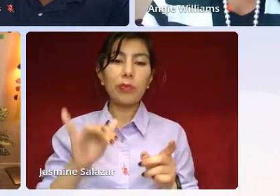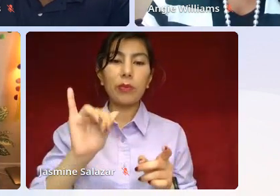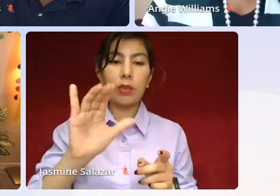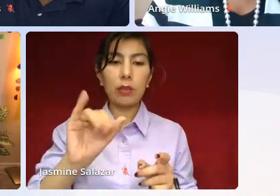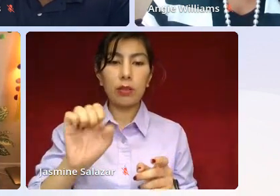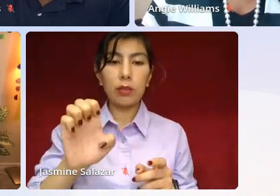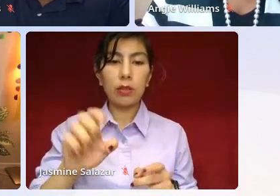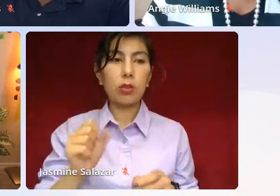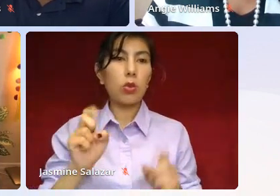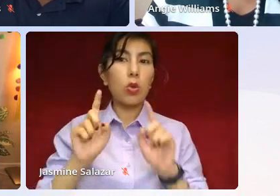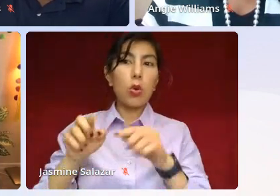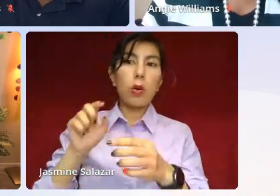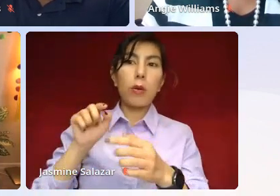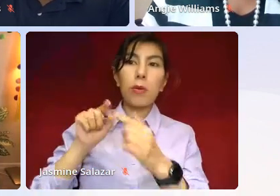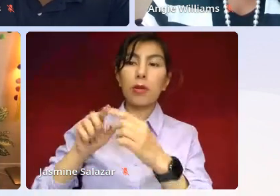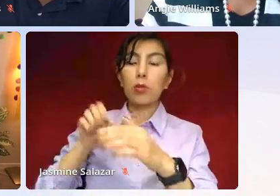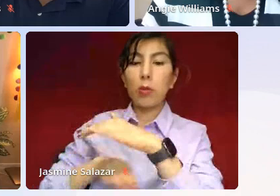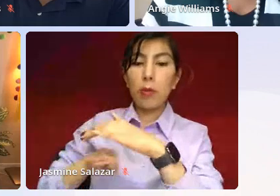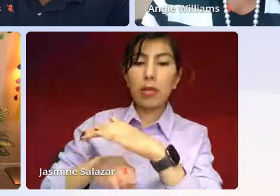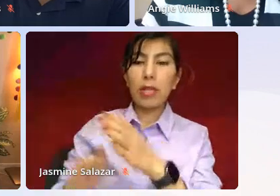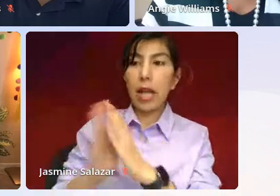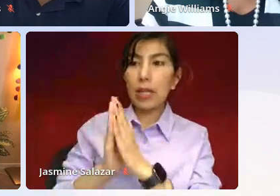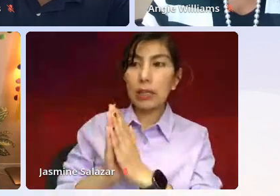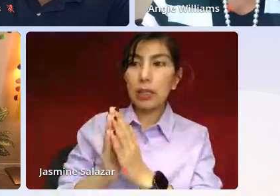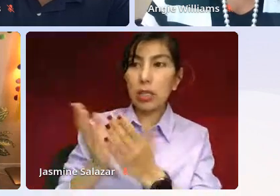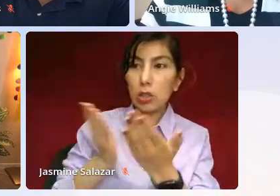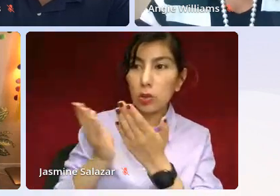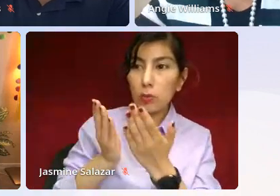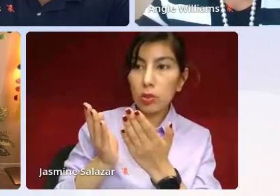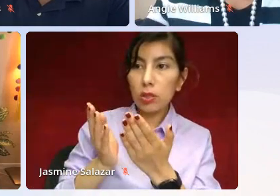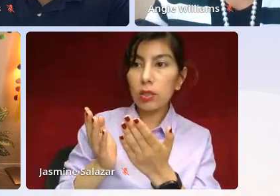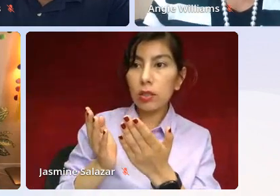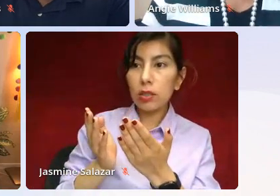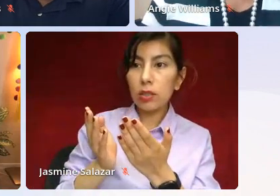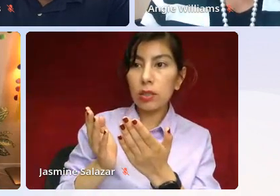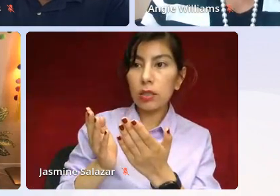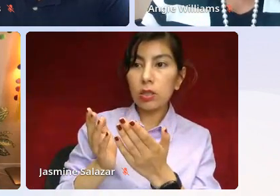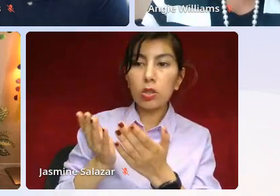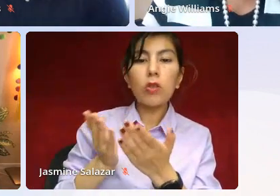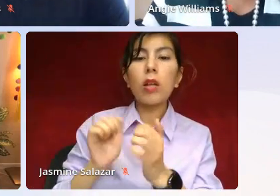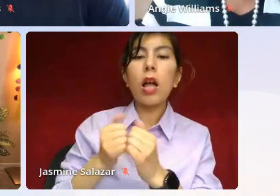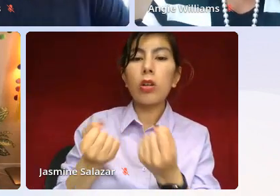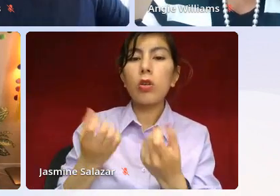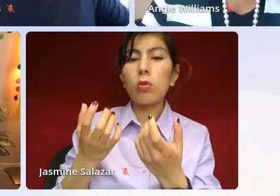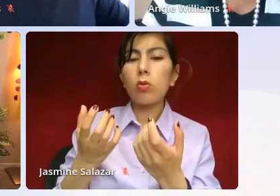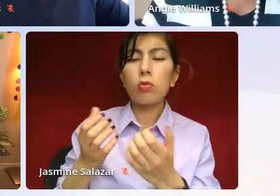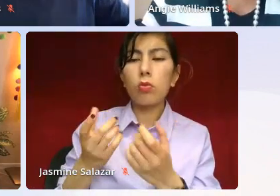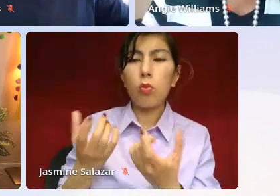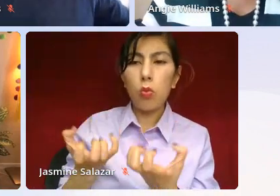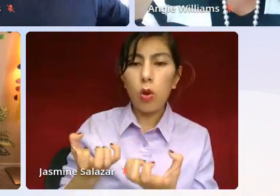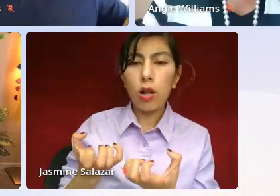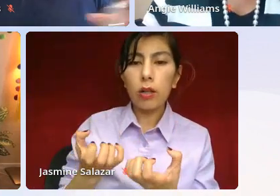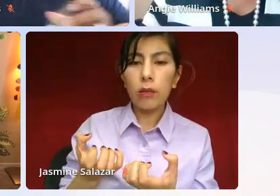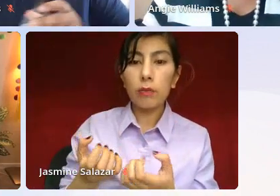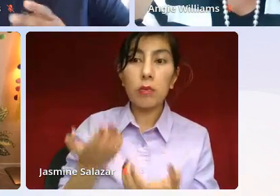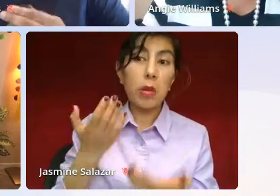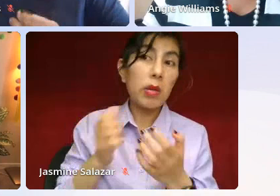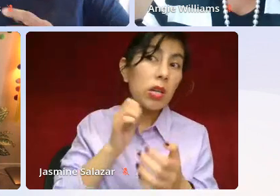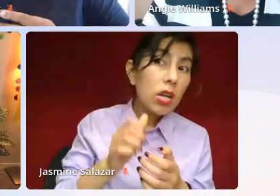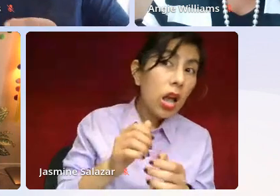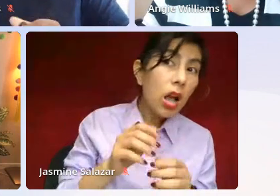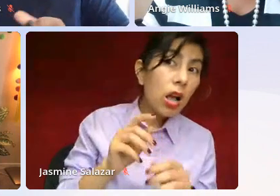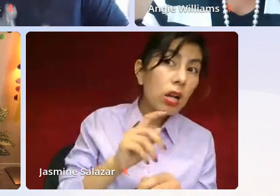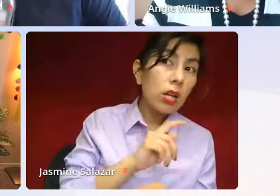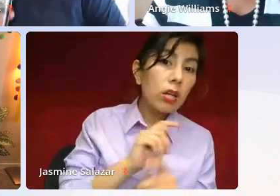the community, how do you want services to be provided? What type of training do you want maybe non-tribal providers to